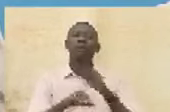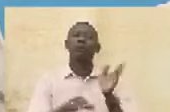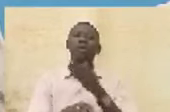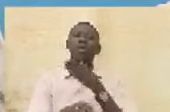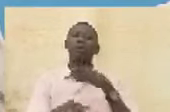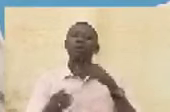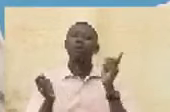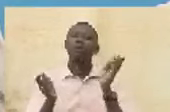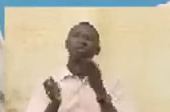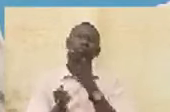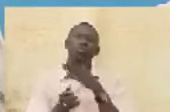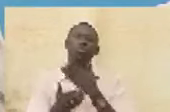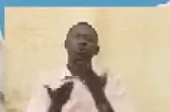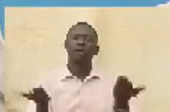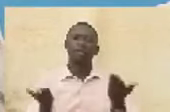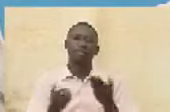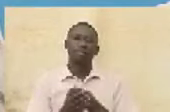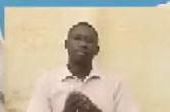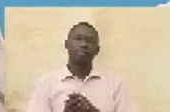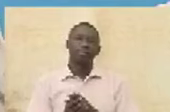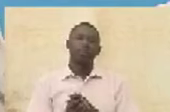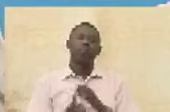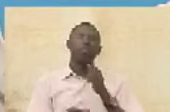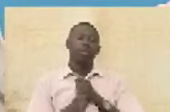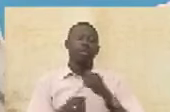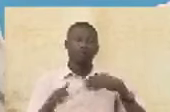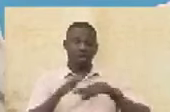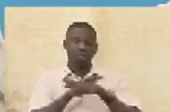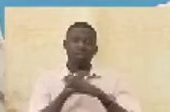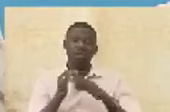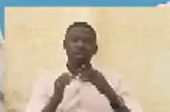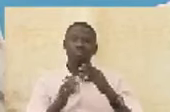camp. You were made to enter the military camp.